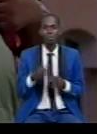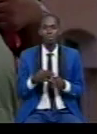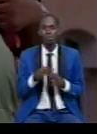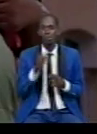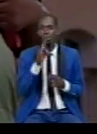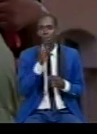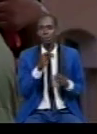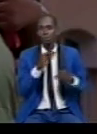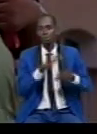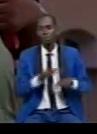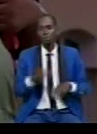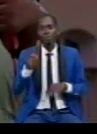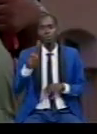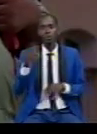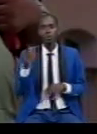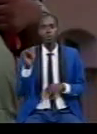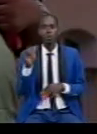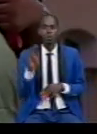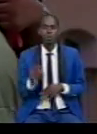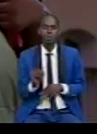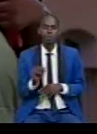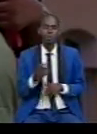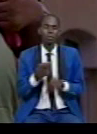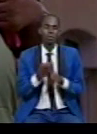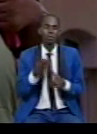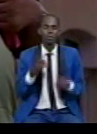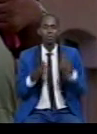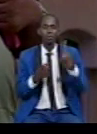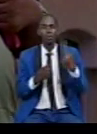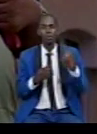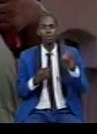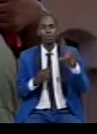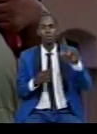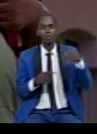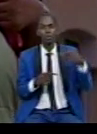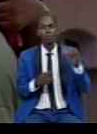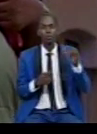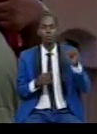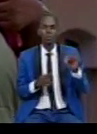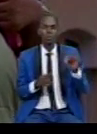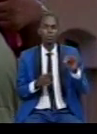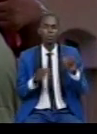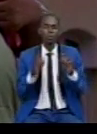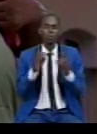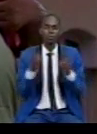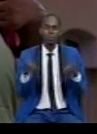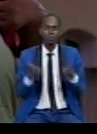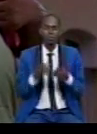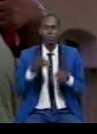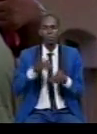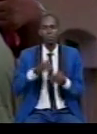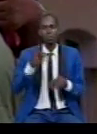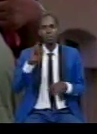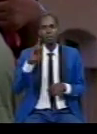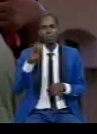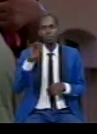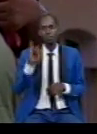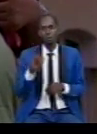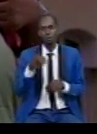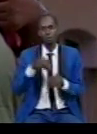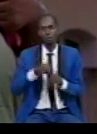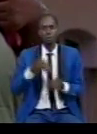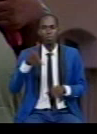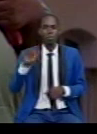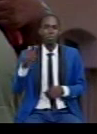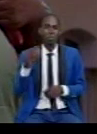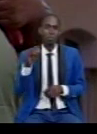Mercy Eugene. I'm from Dauphin District, Ikoyi, Lagos, Highland. By God's